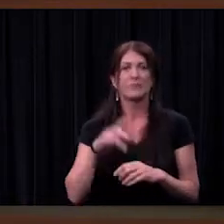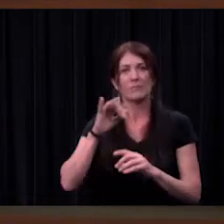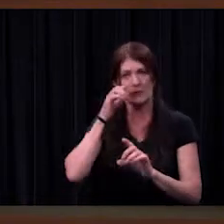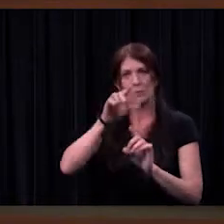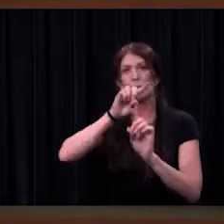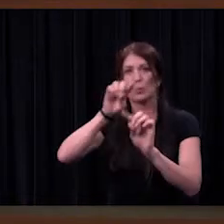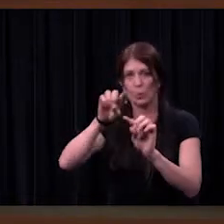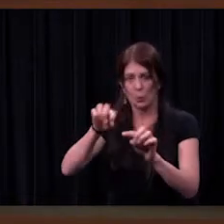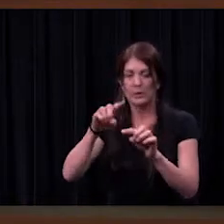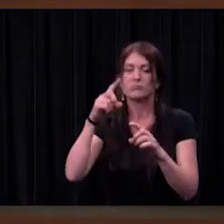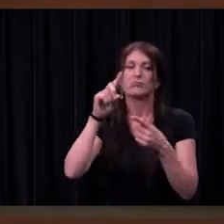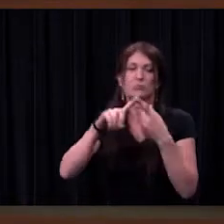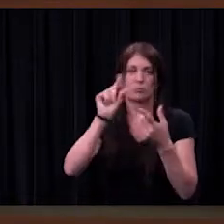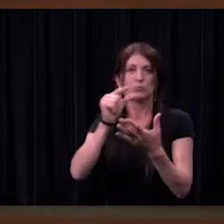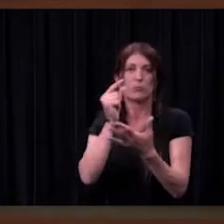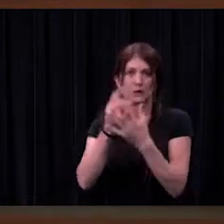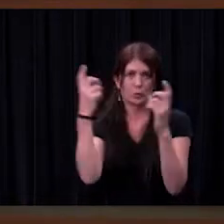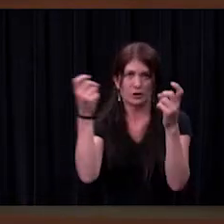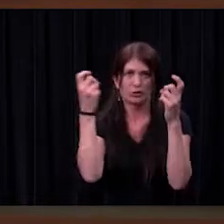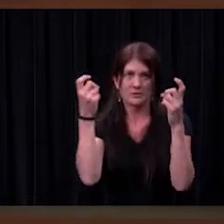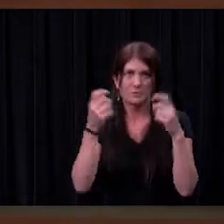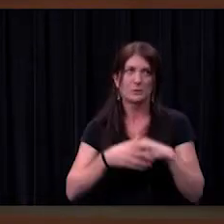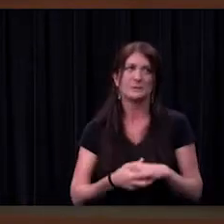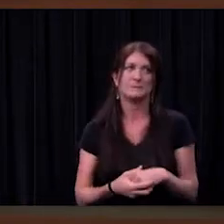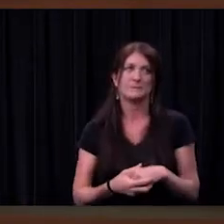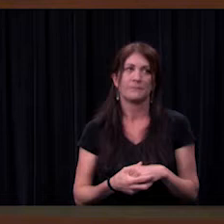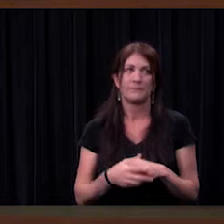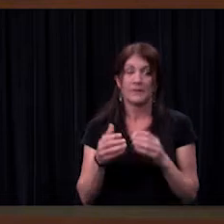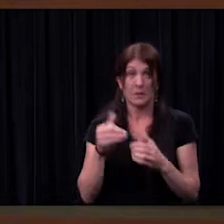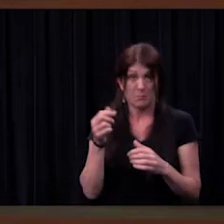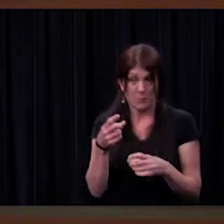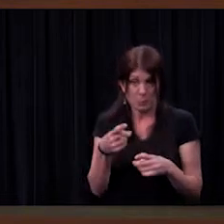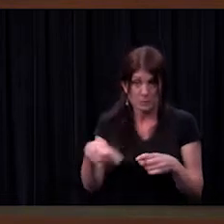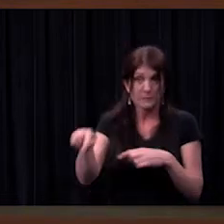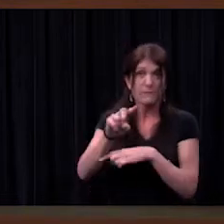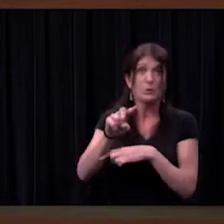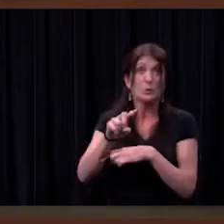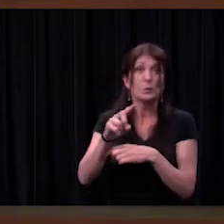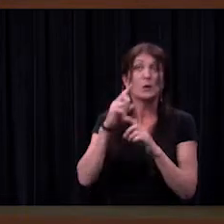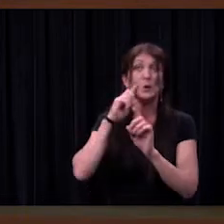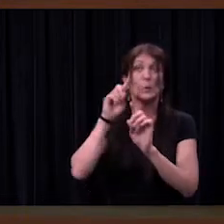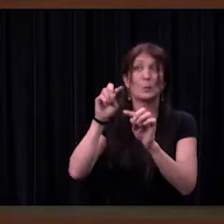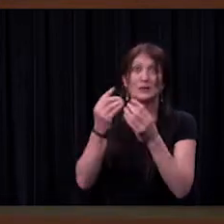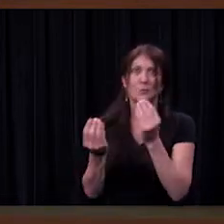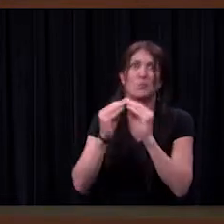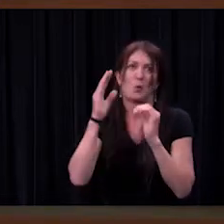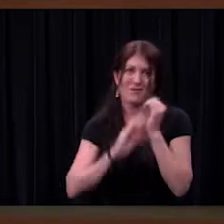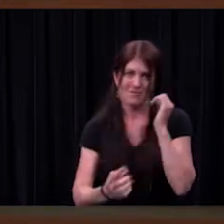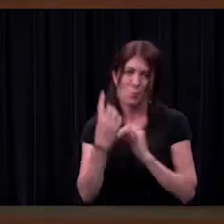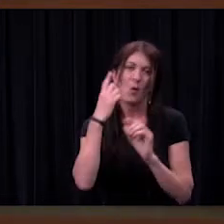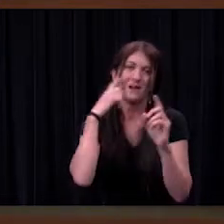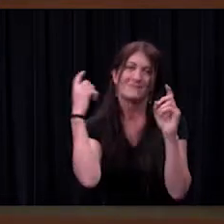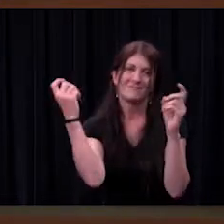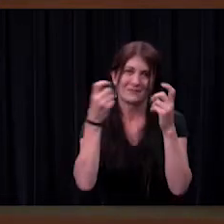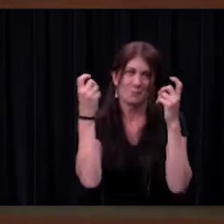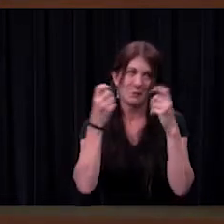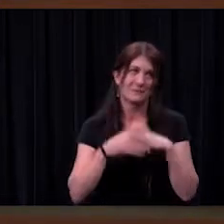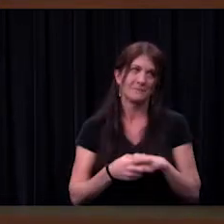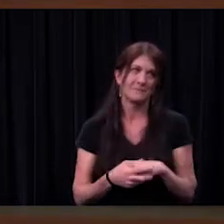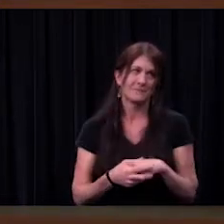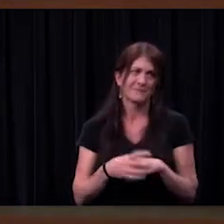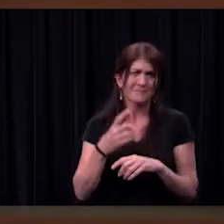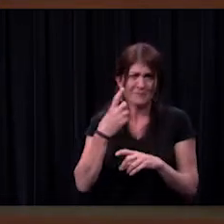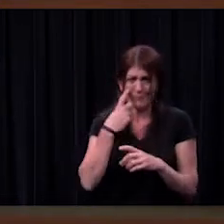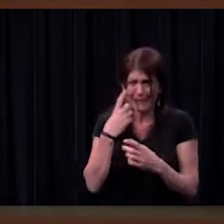attended graduation, and most of you more than one. Some, I think, as many as